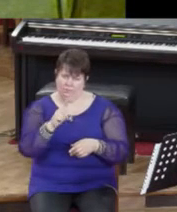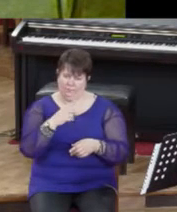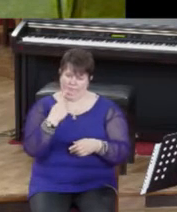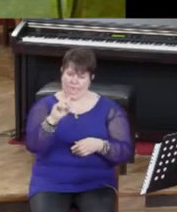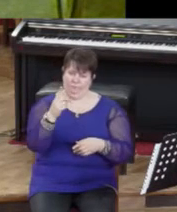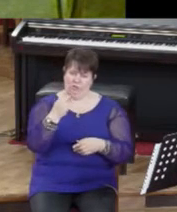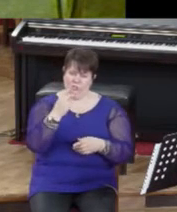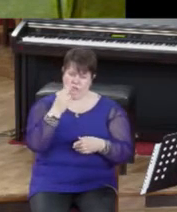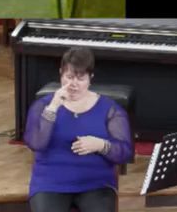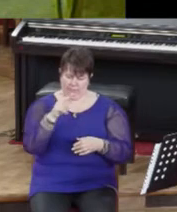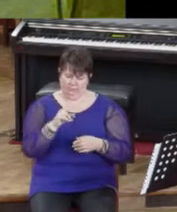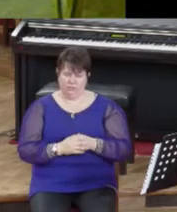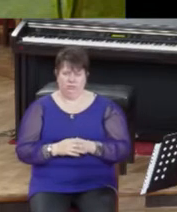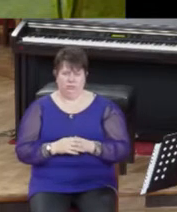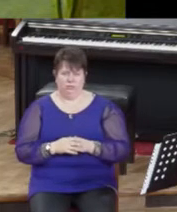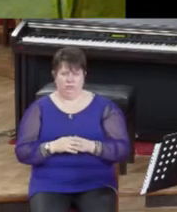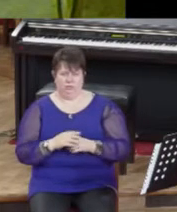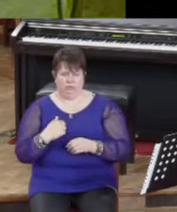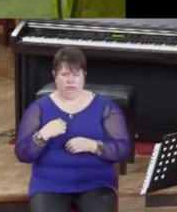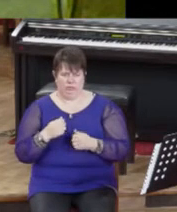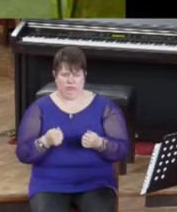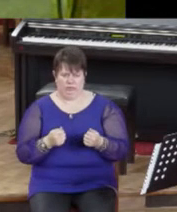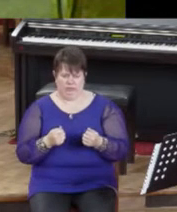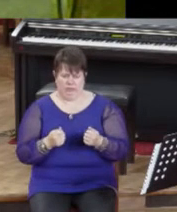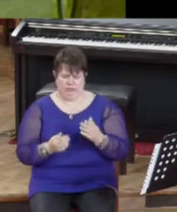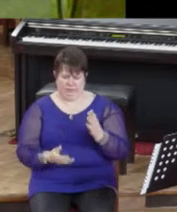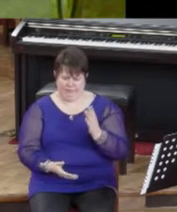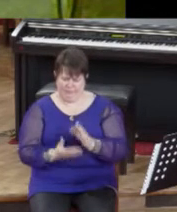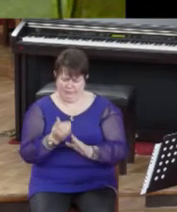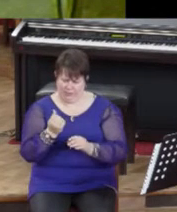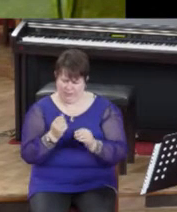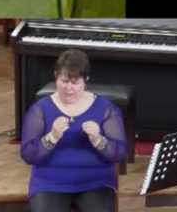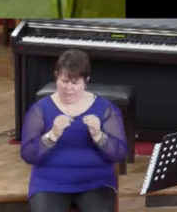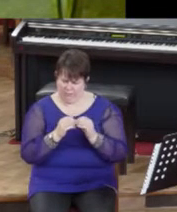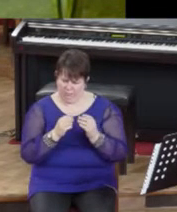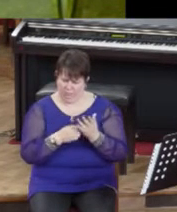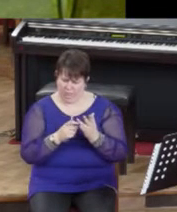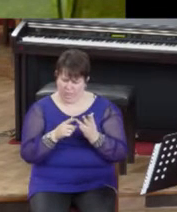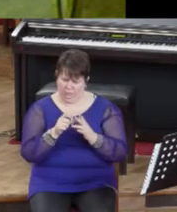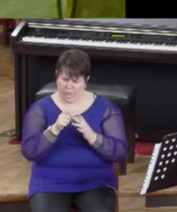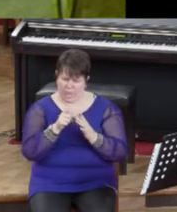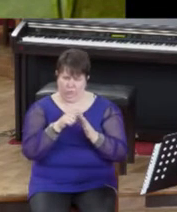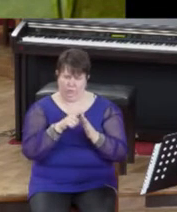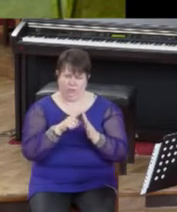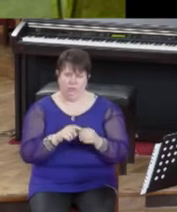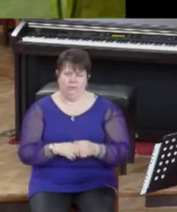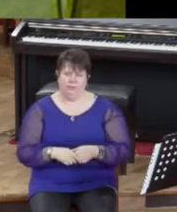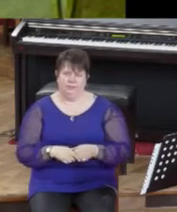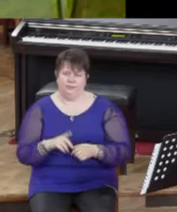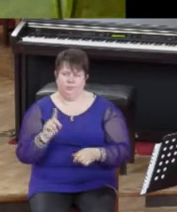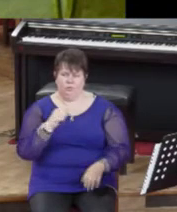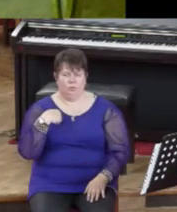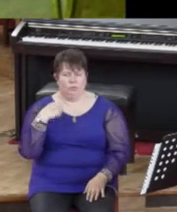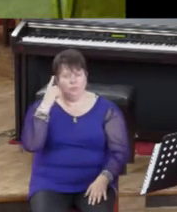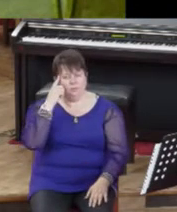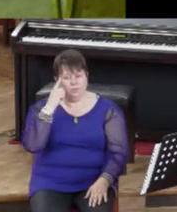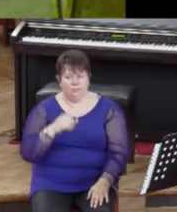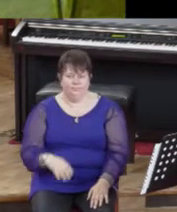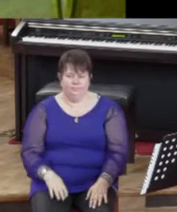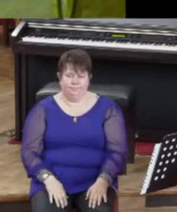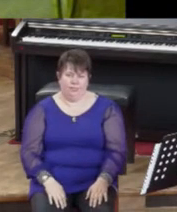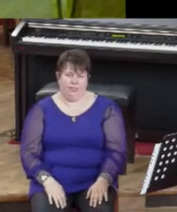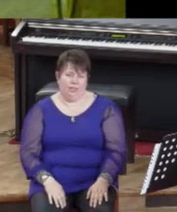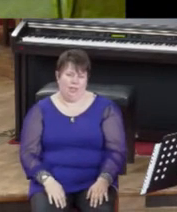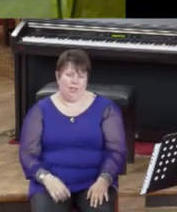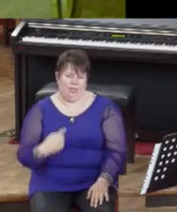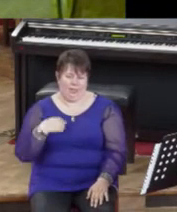know, I was really struggling to find somebody that was famous that was named Brodie. So do you know the thought that came to me, Brodie? Maybe